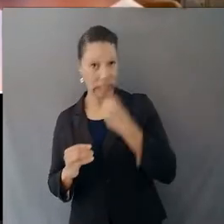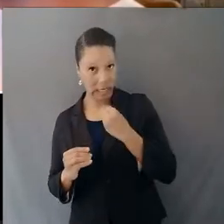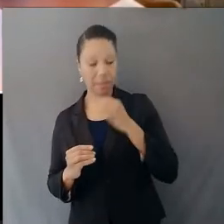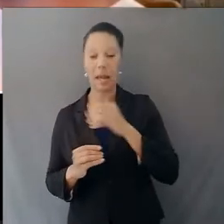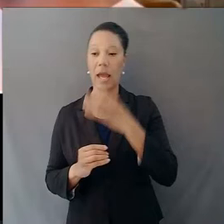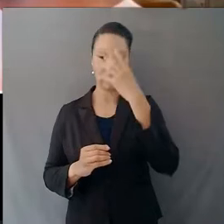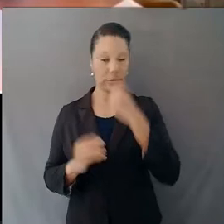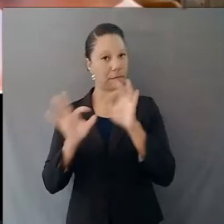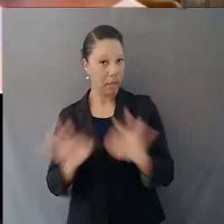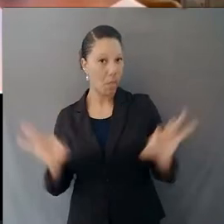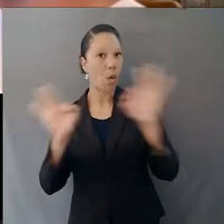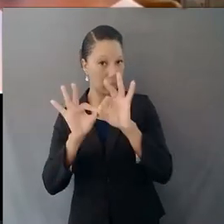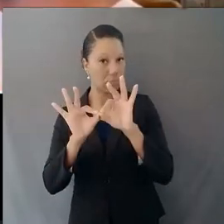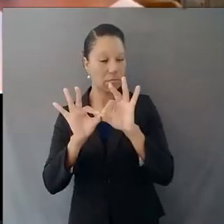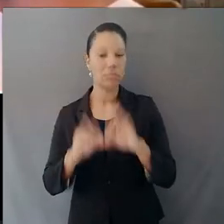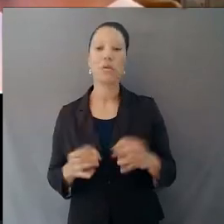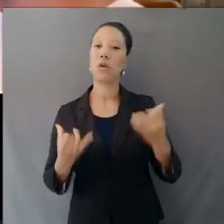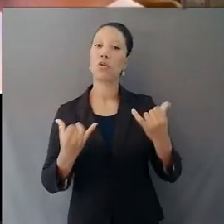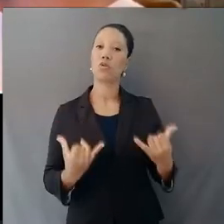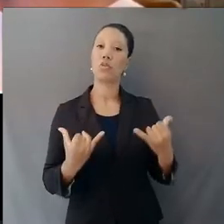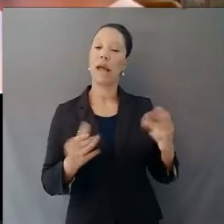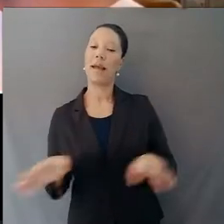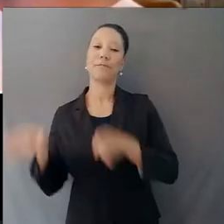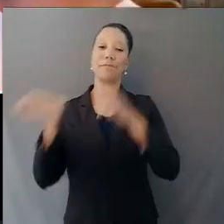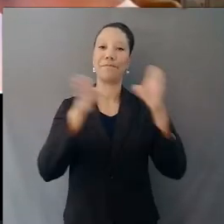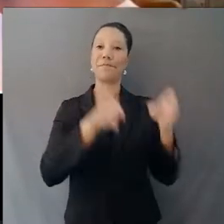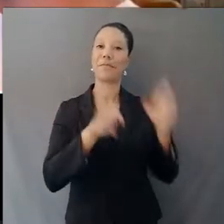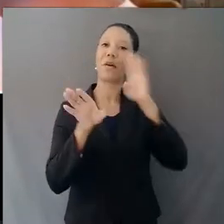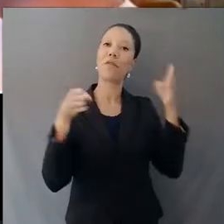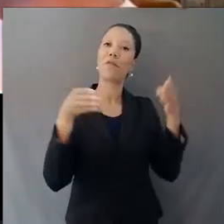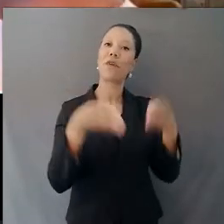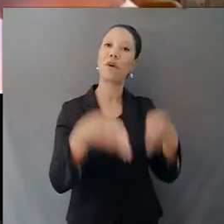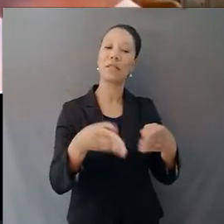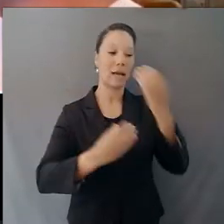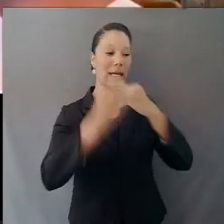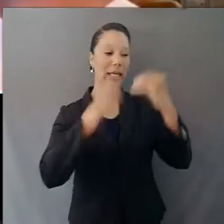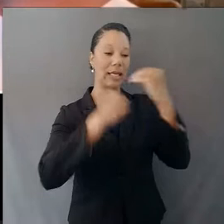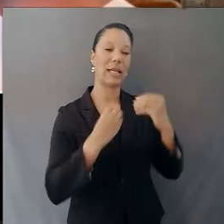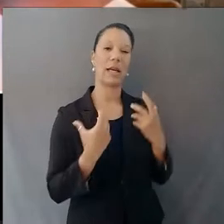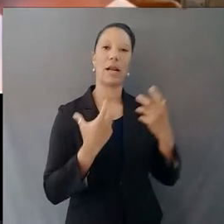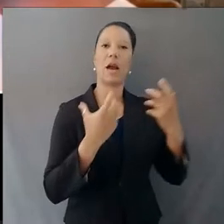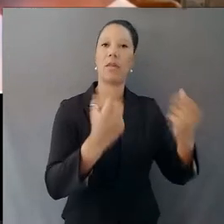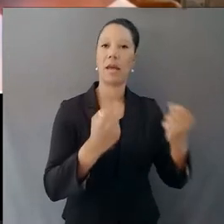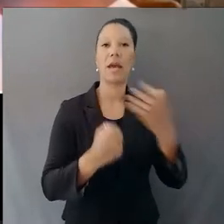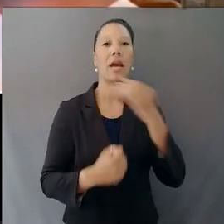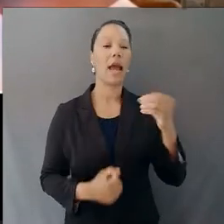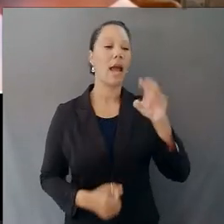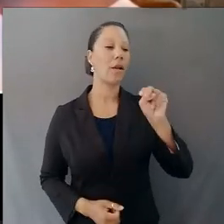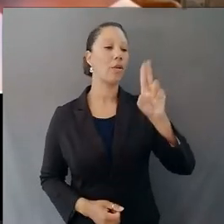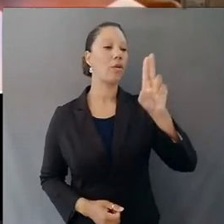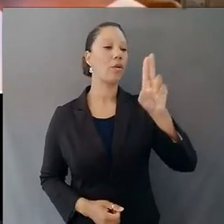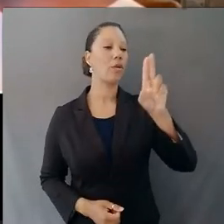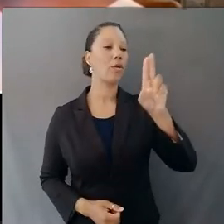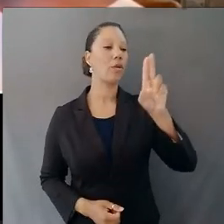sleep. And today, we're able to focus more on healthy eating and the importance of nutrition during this